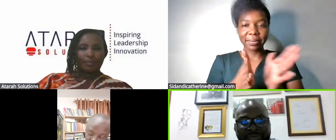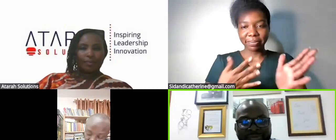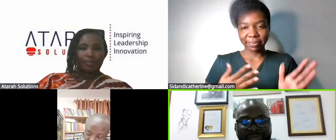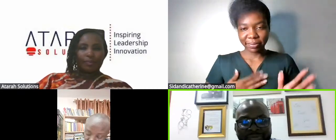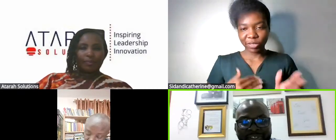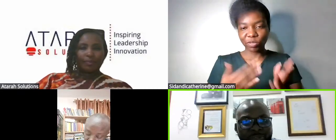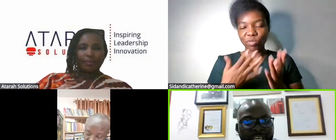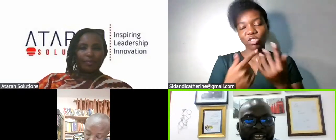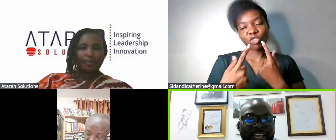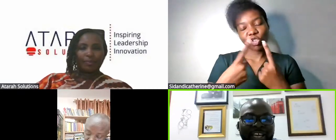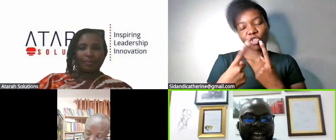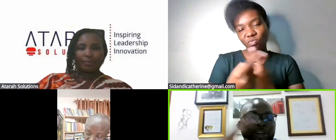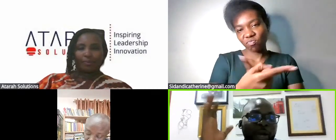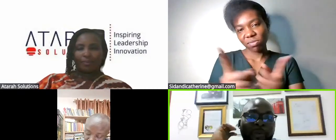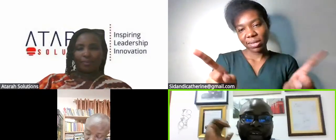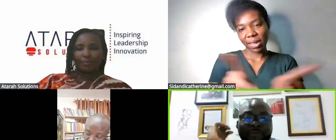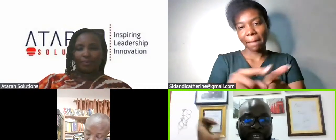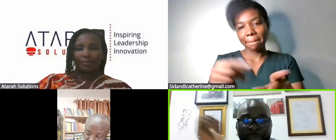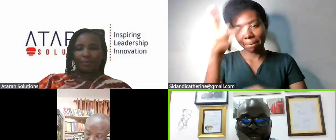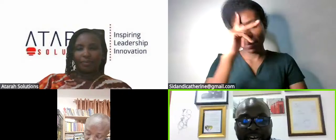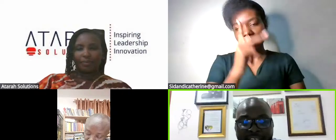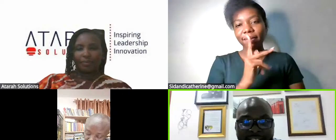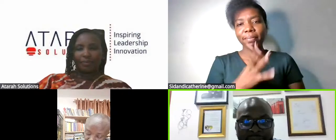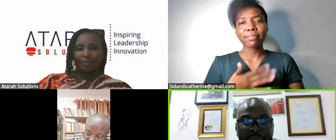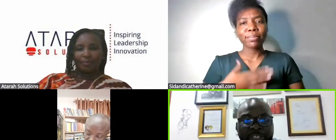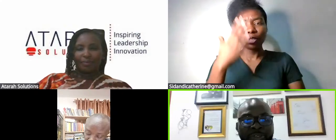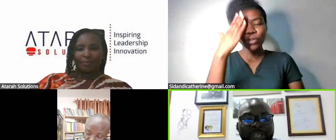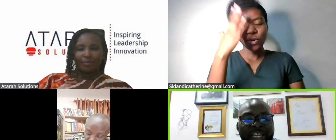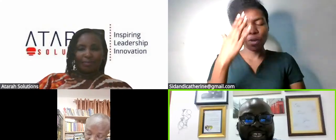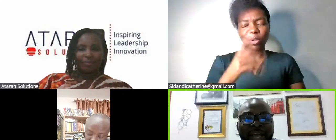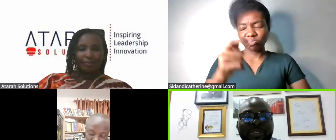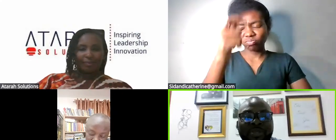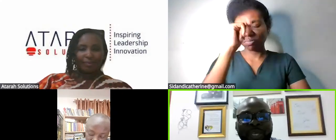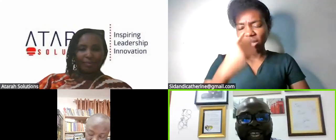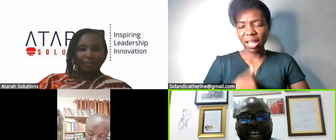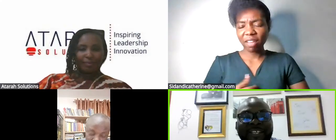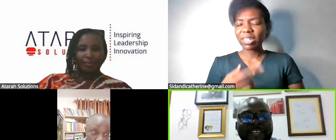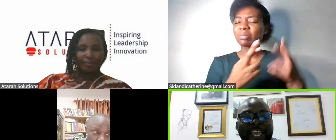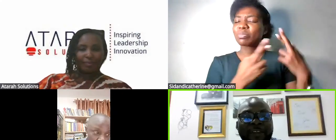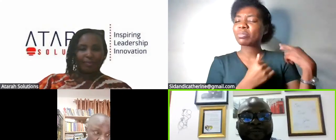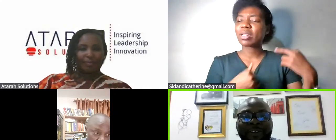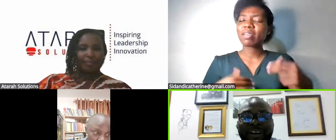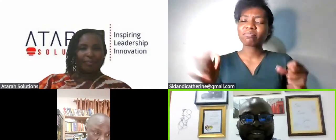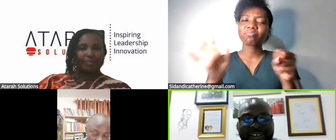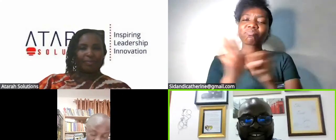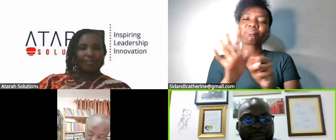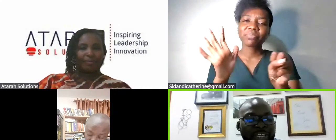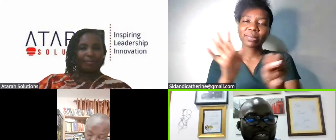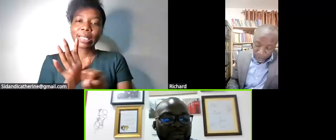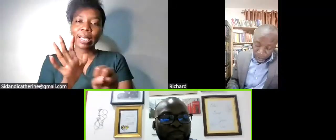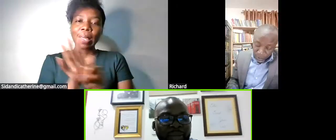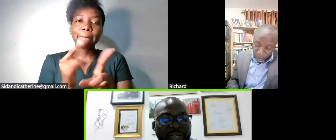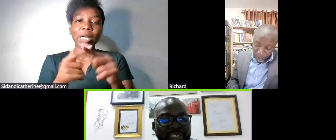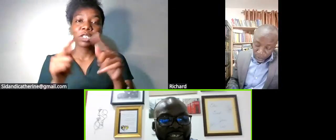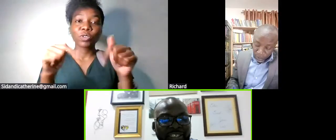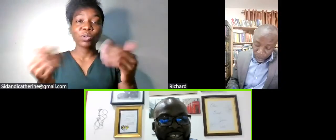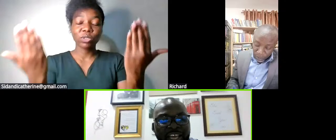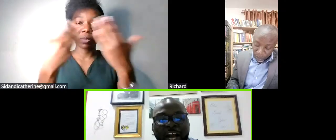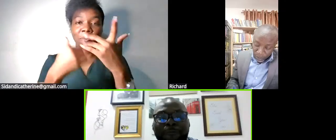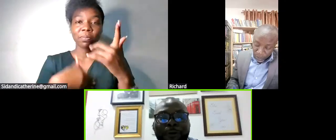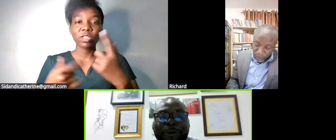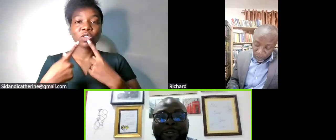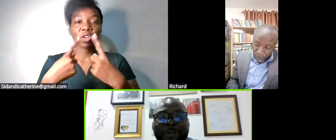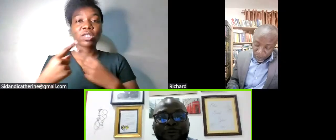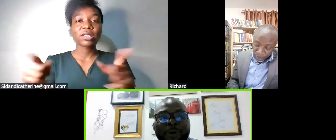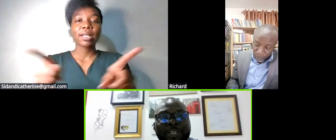parent. Today, I know I wear very many hats, but tonight I'm speaking as a father, as a parent.